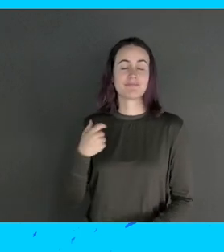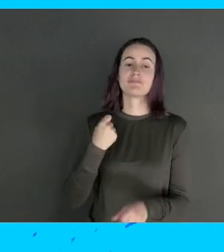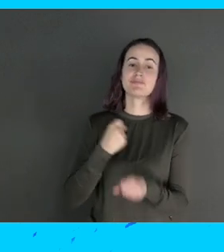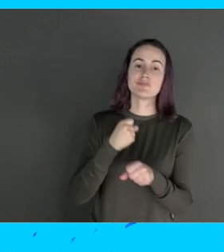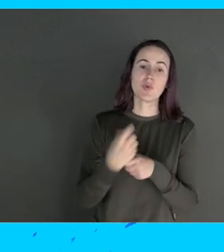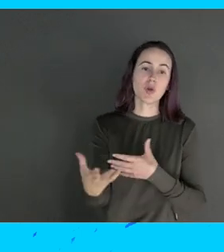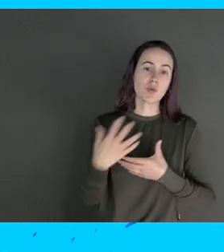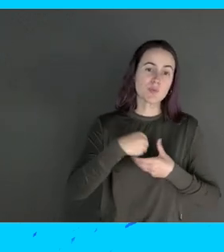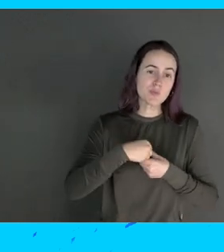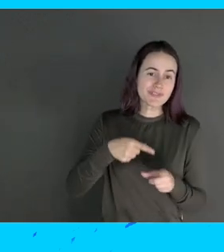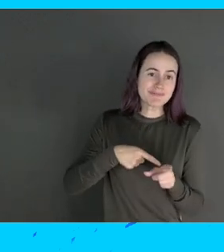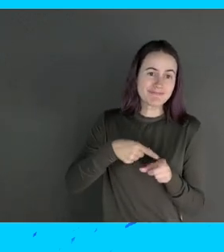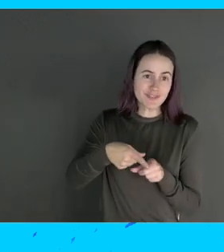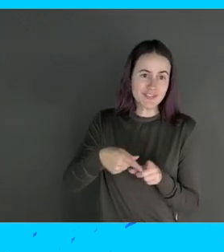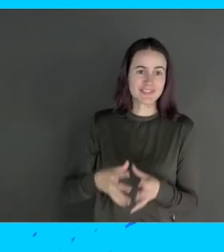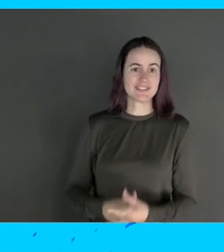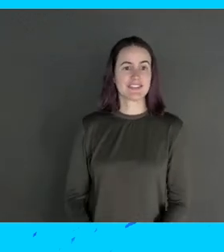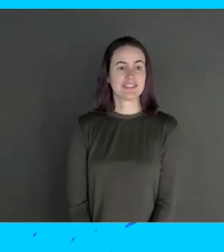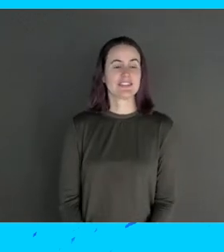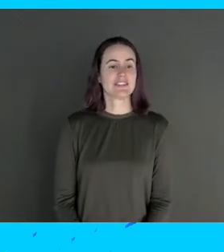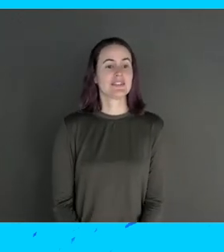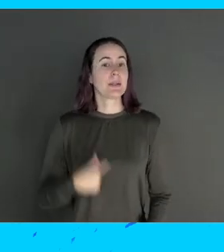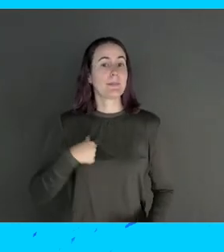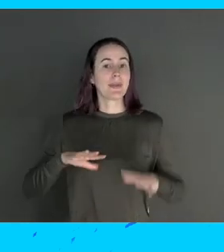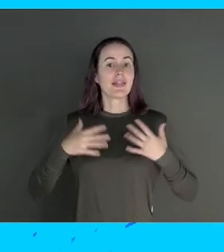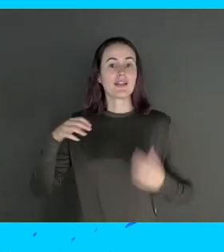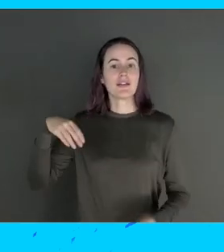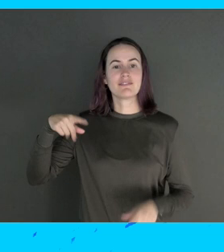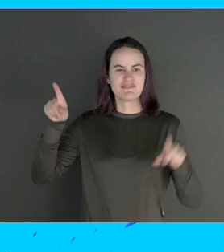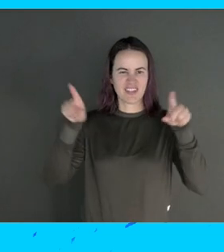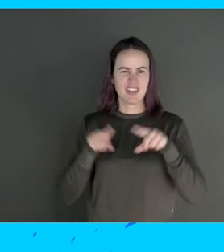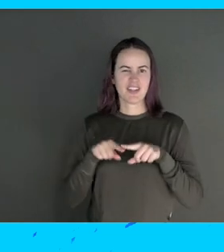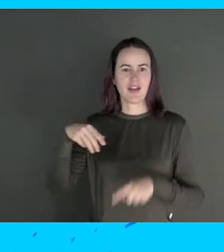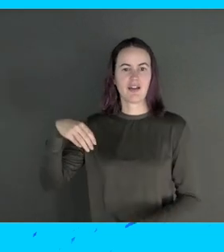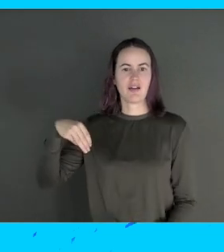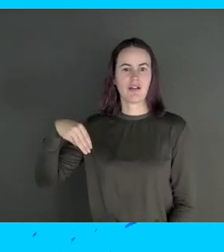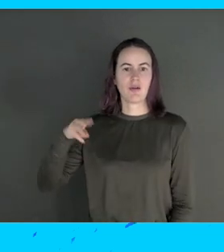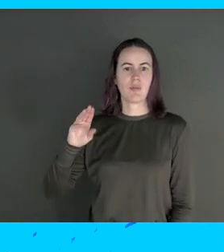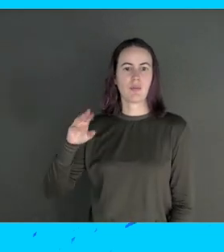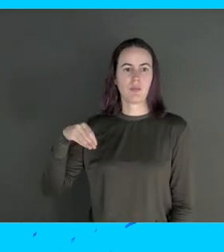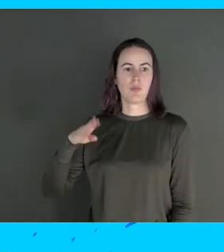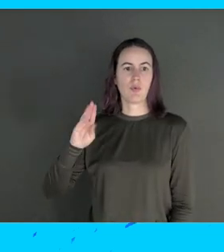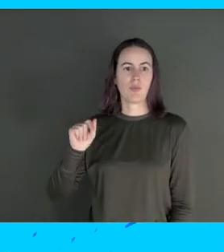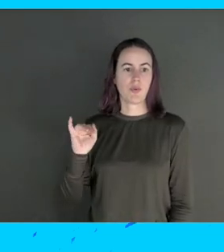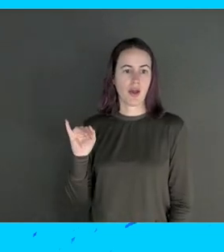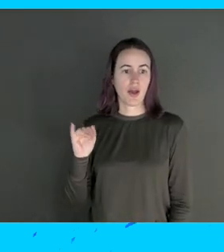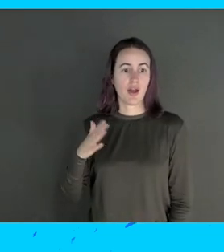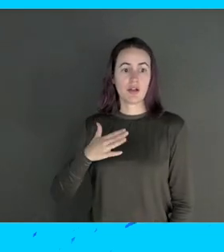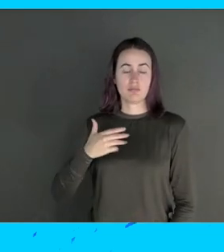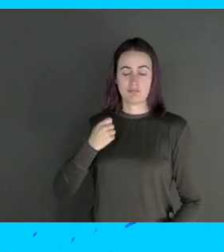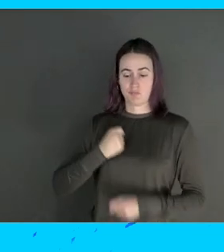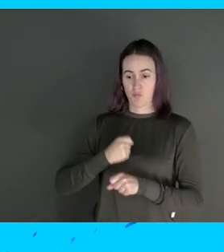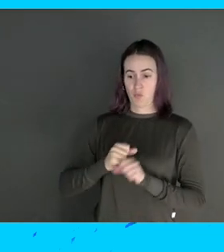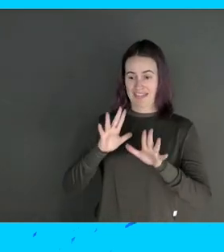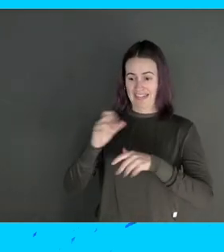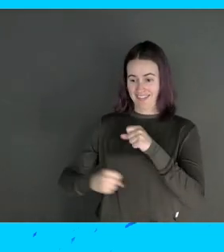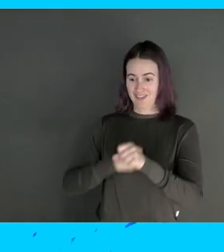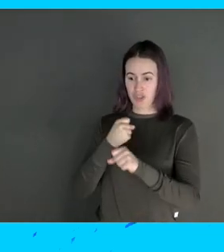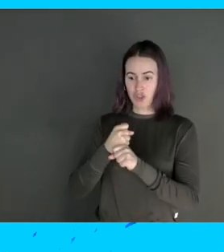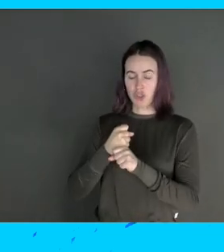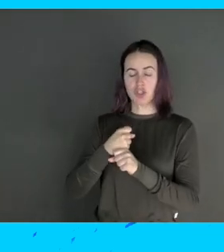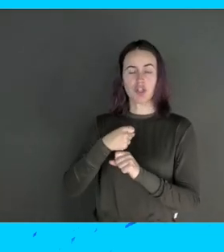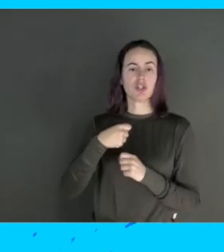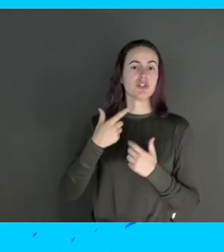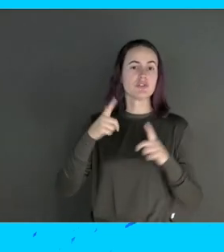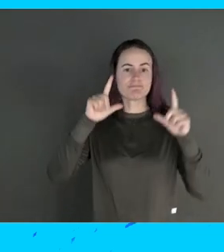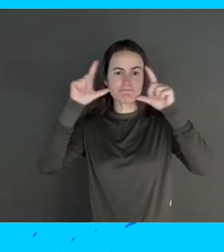Mumbai. I have a decade of experience in photography and filmmaking, and that's mainly where I want to be focusing things